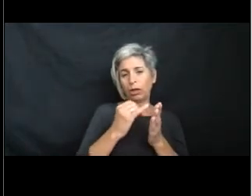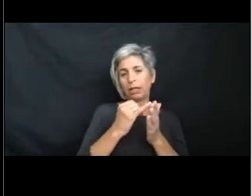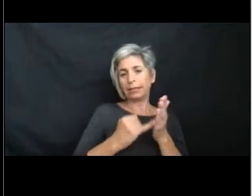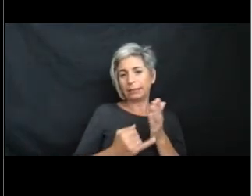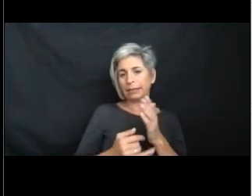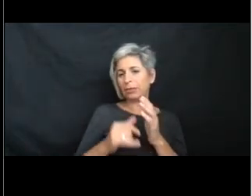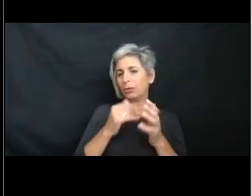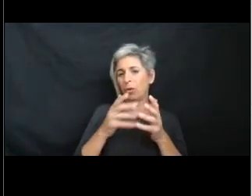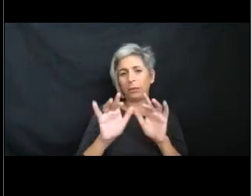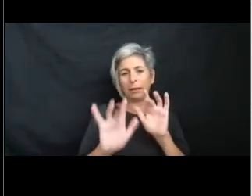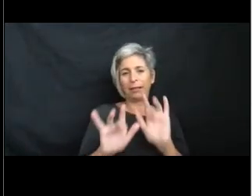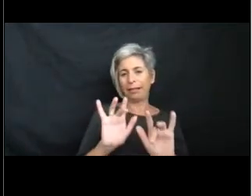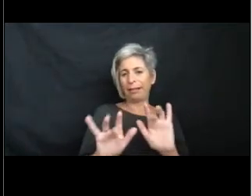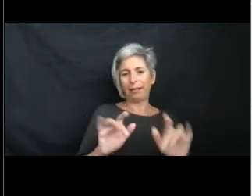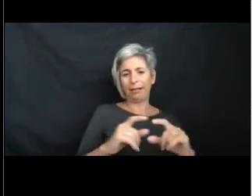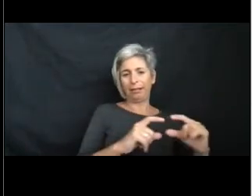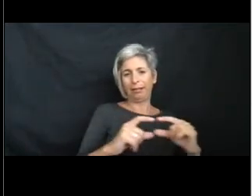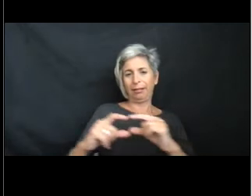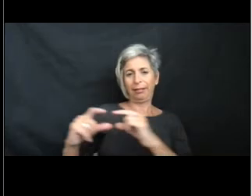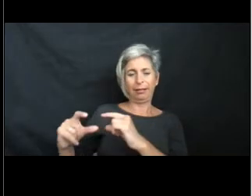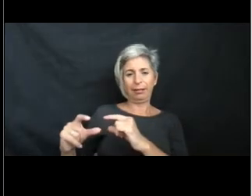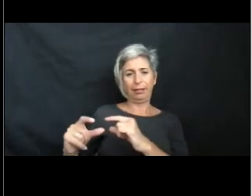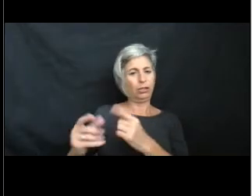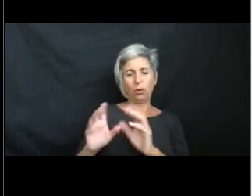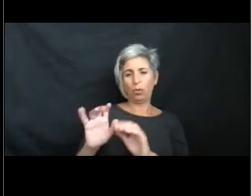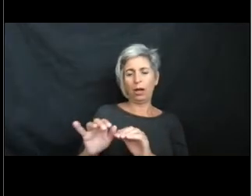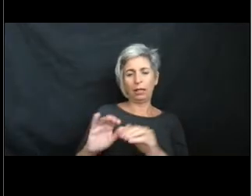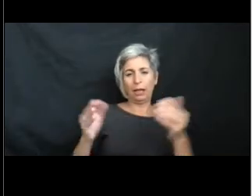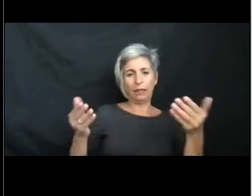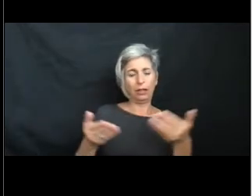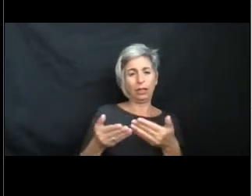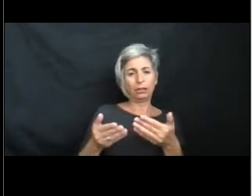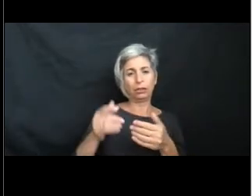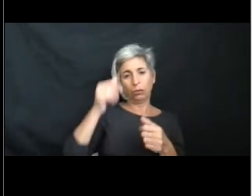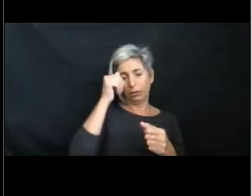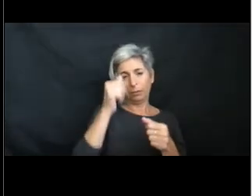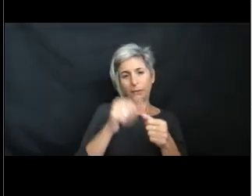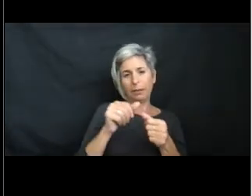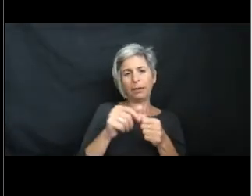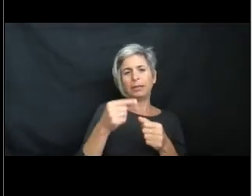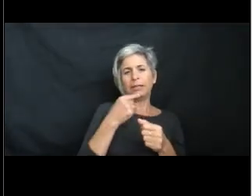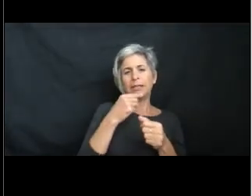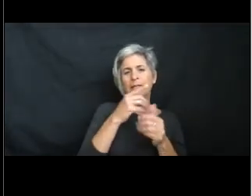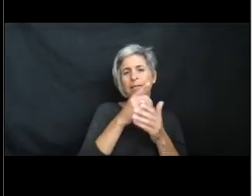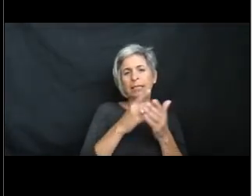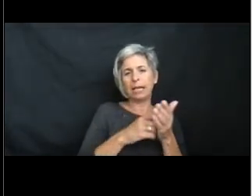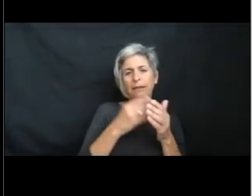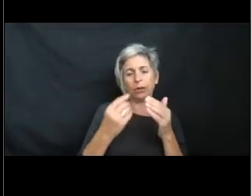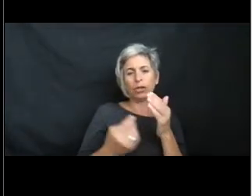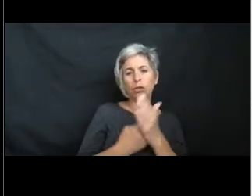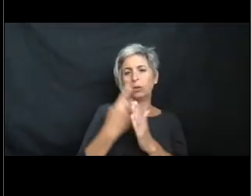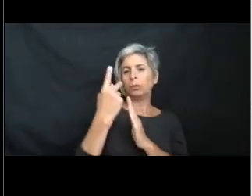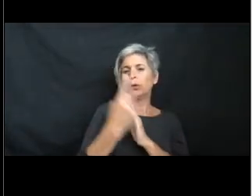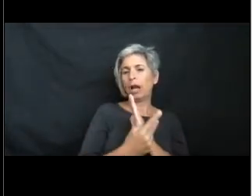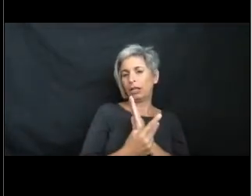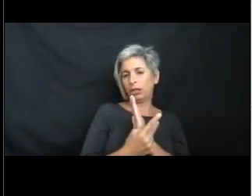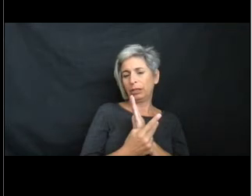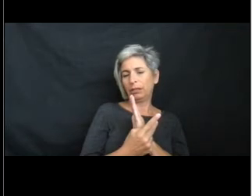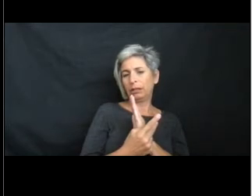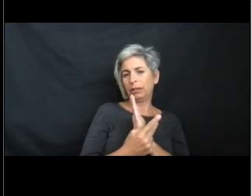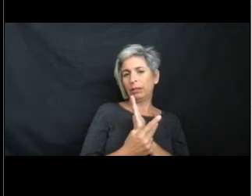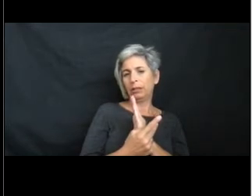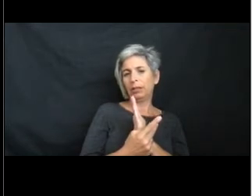to be clicking these tiles. In the introduction, if you remember, we said these tiles are for new projects. So what does